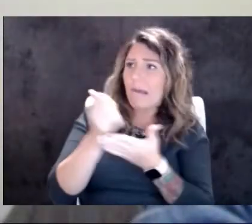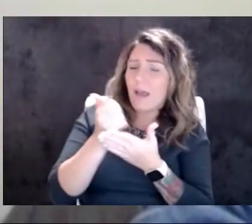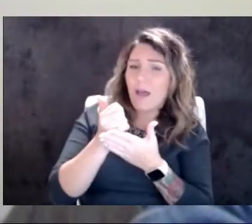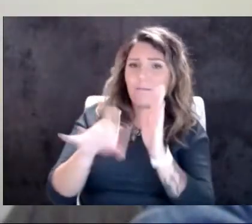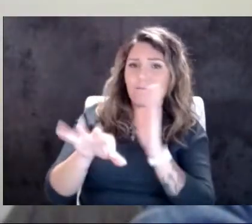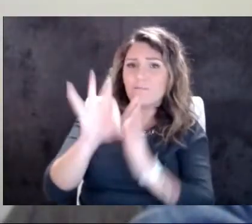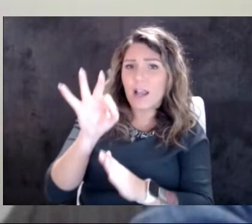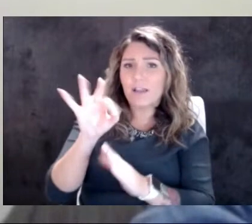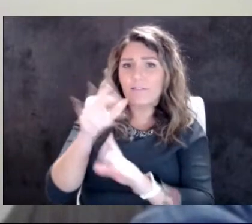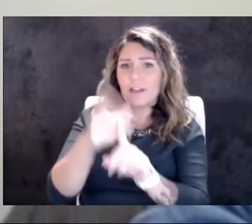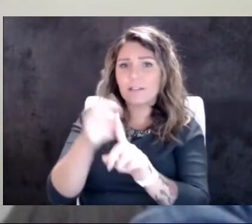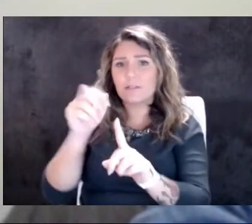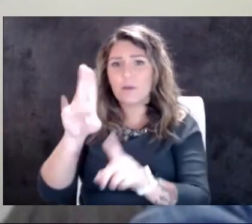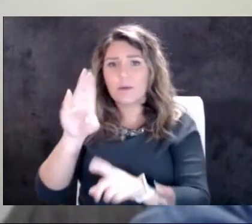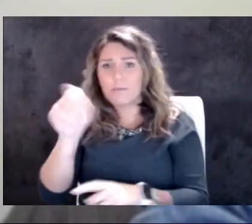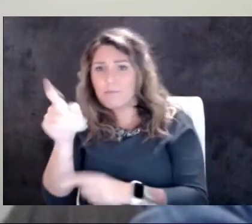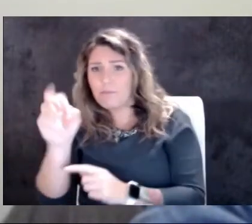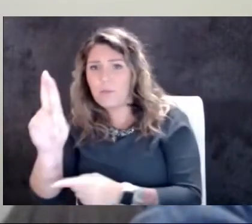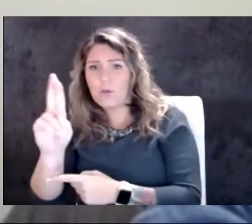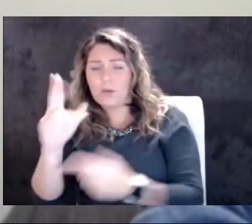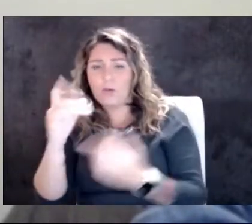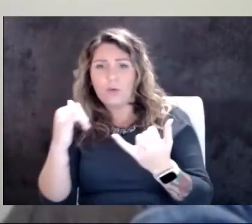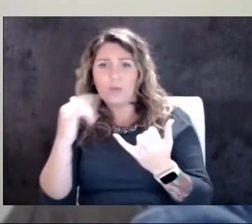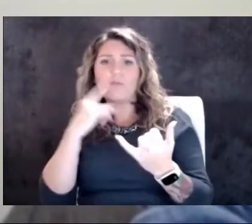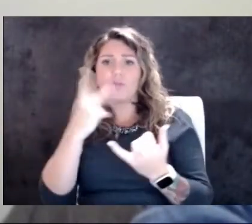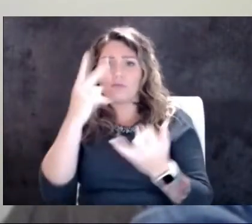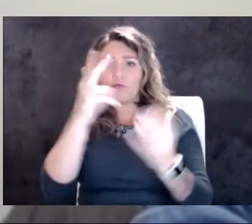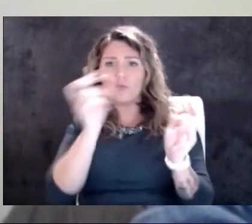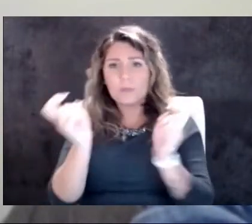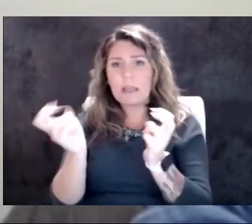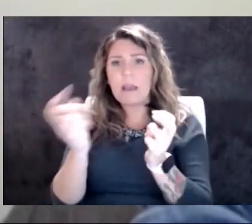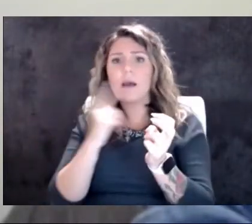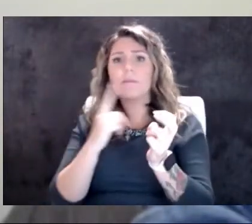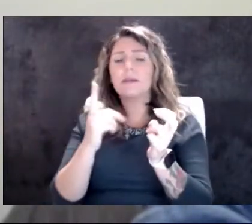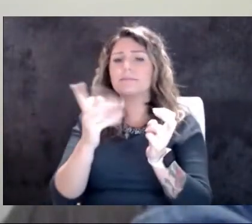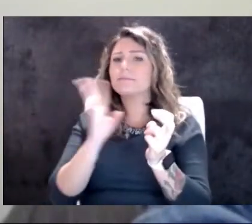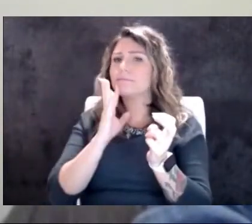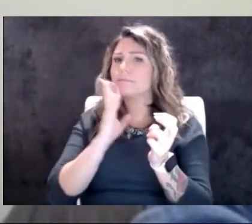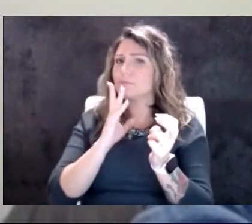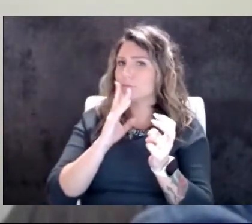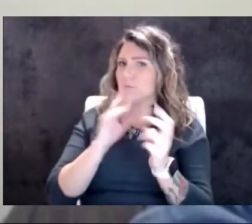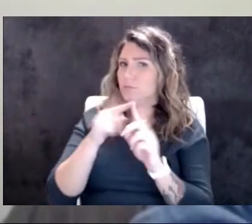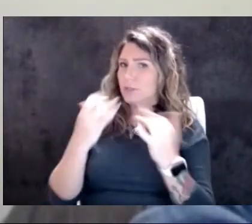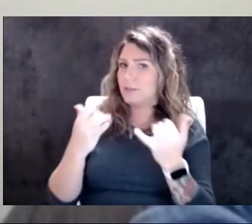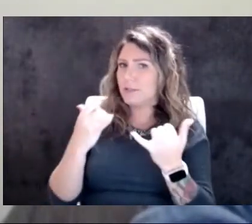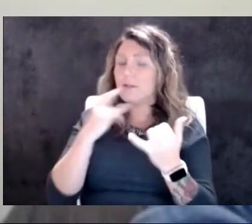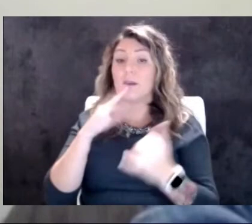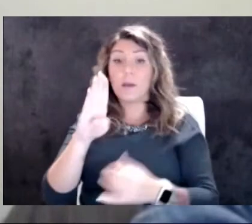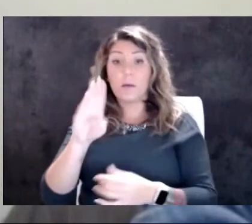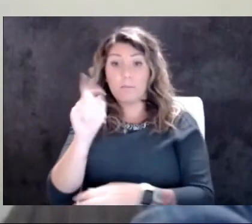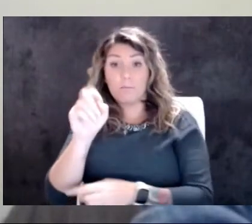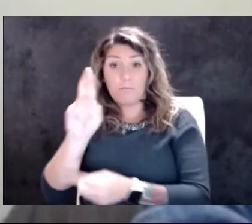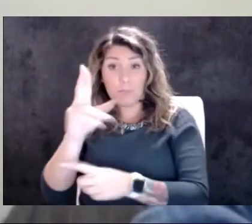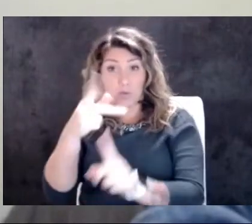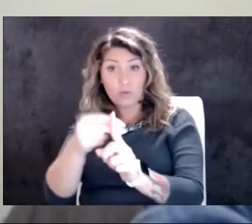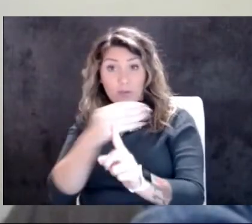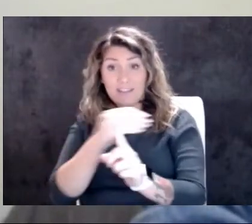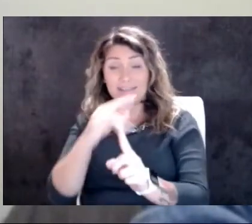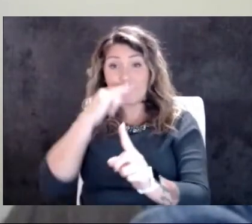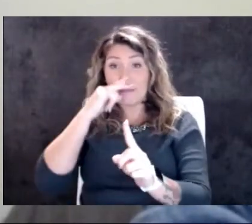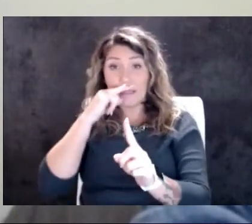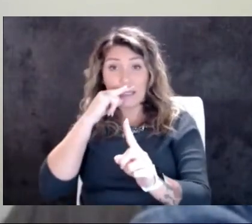dose. We are currently working on the two topics that you guys have talked about today, booster shots and kids